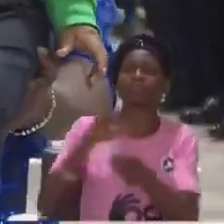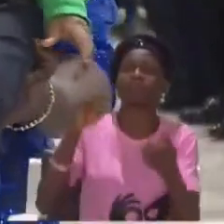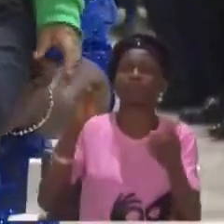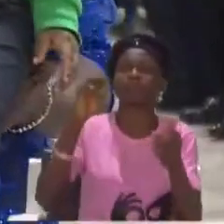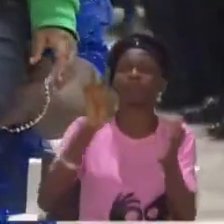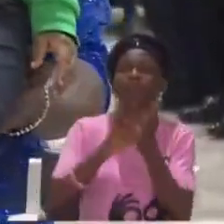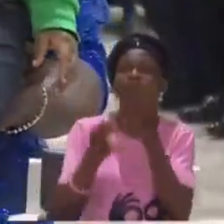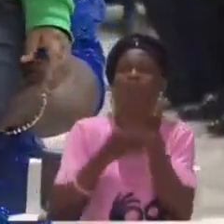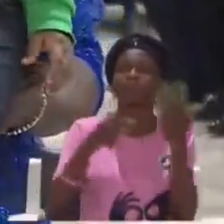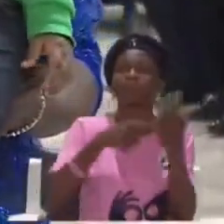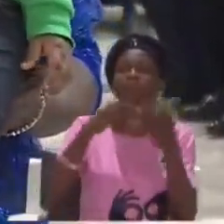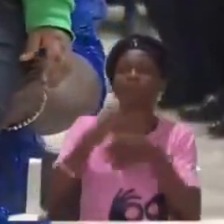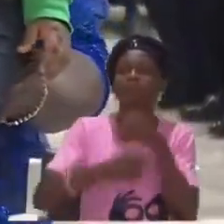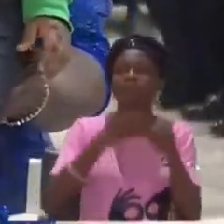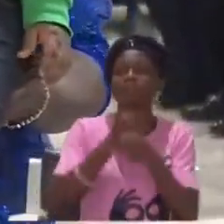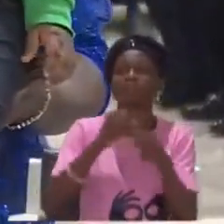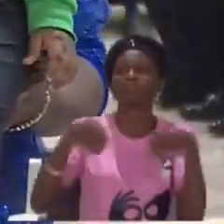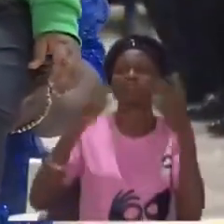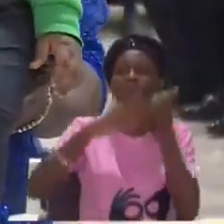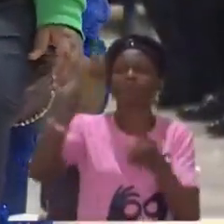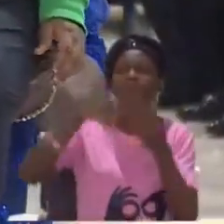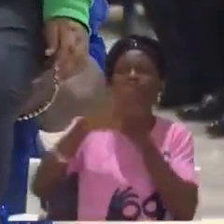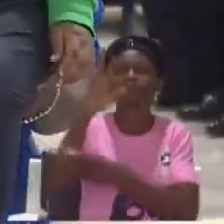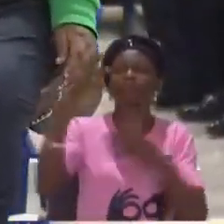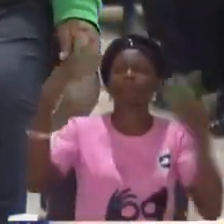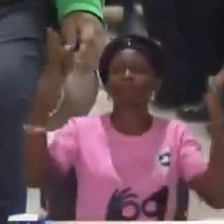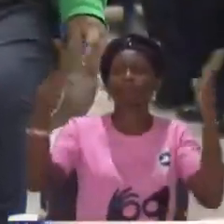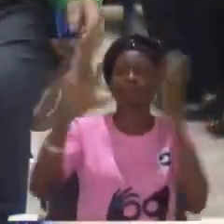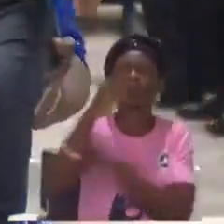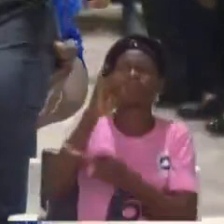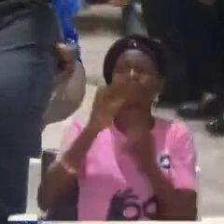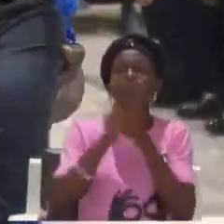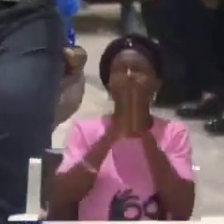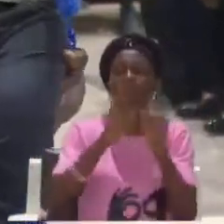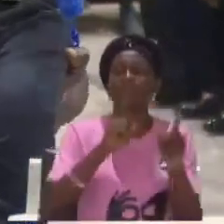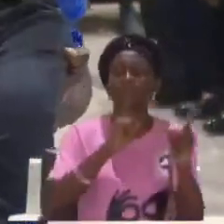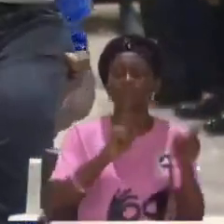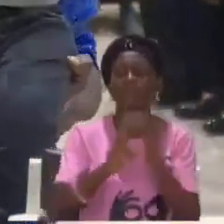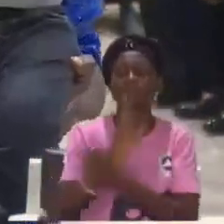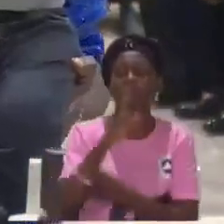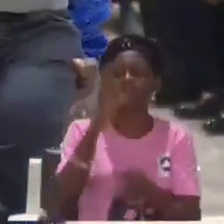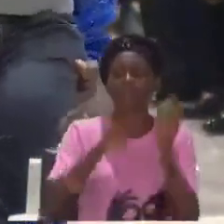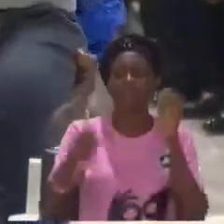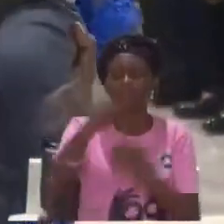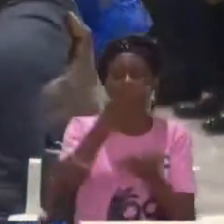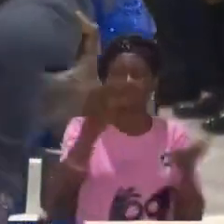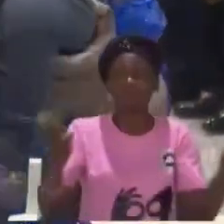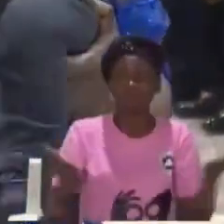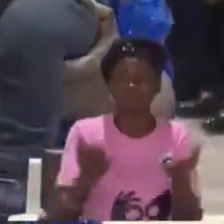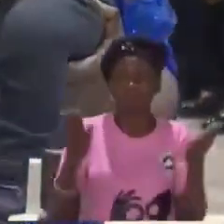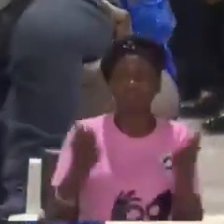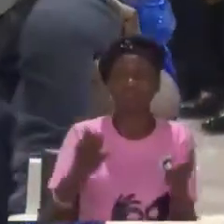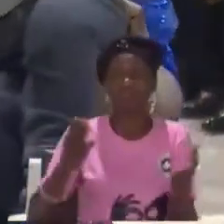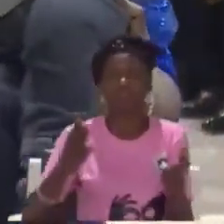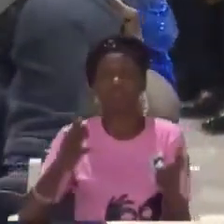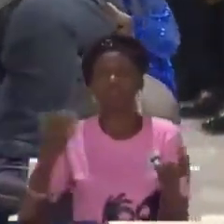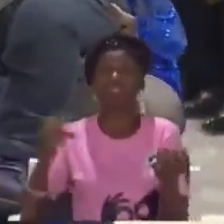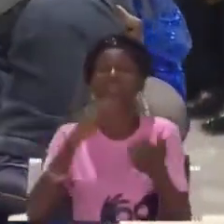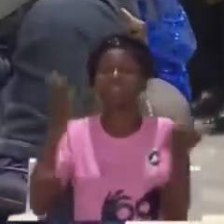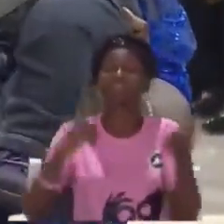year. So we give glory to God. God is a prayer answering God. So we are here to return all the glory unto the God